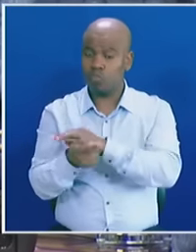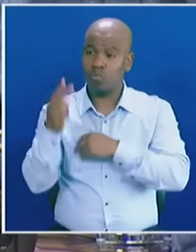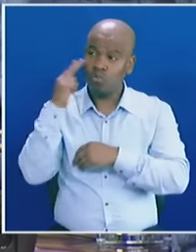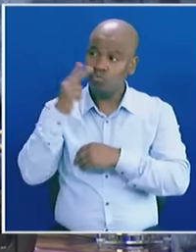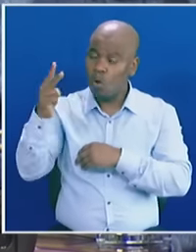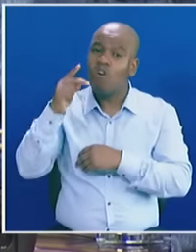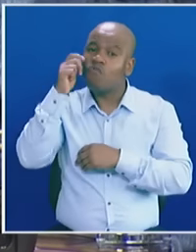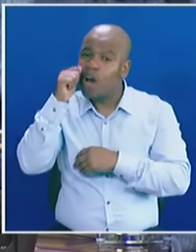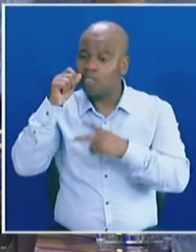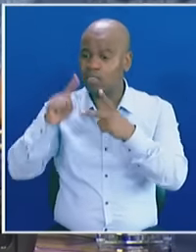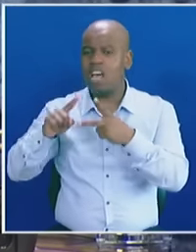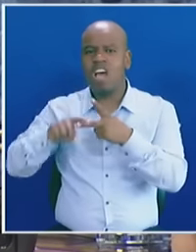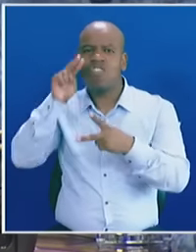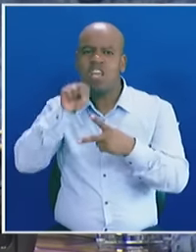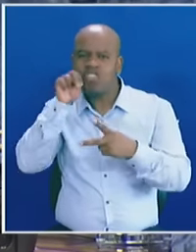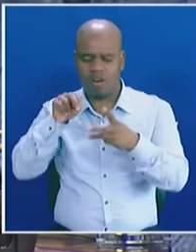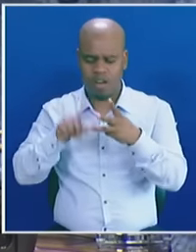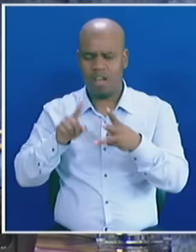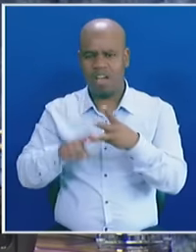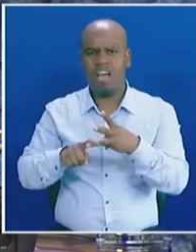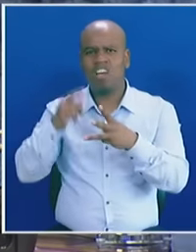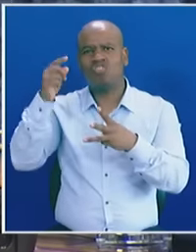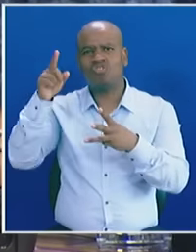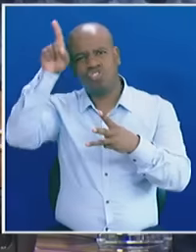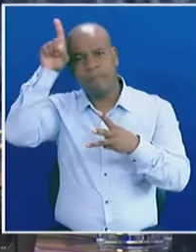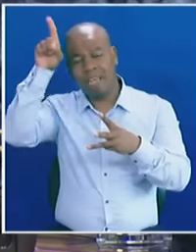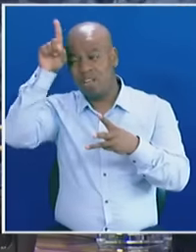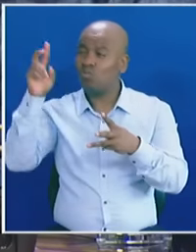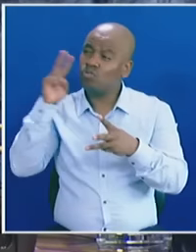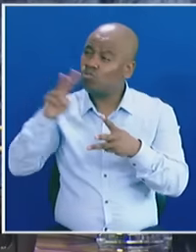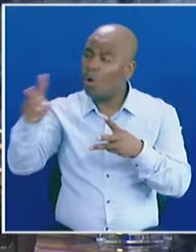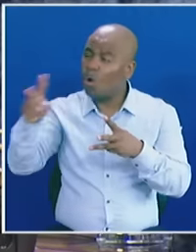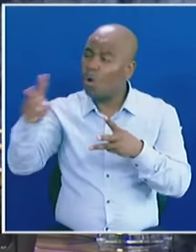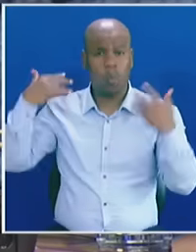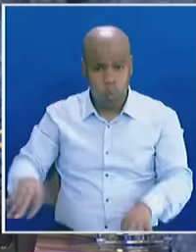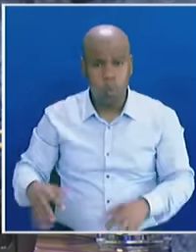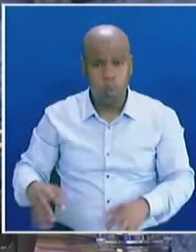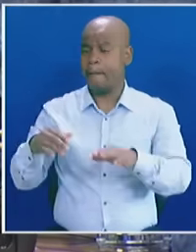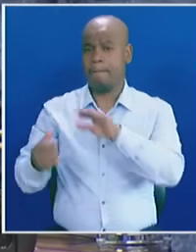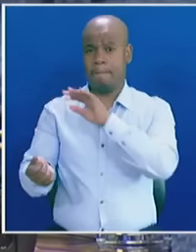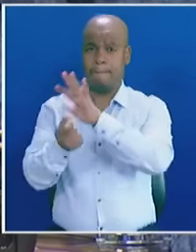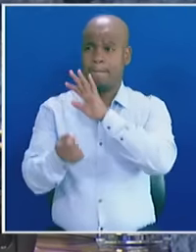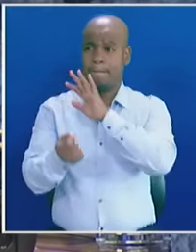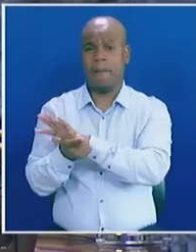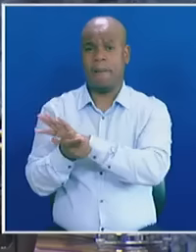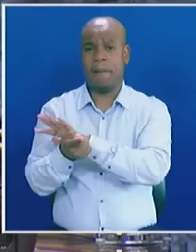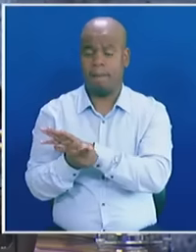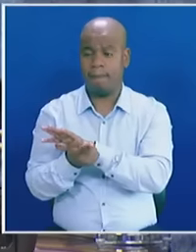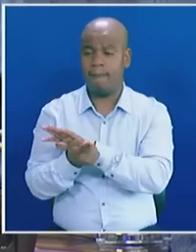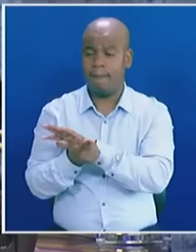and other parts of the world, we need a very well-resourced State Department with the highly trained